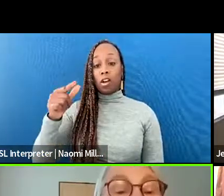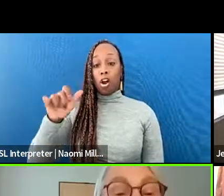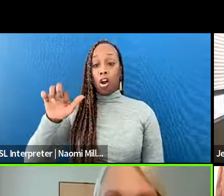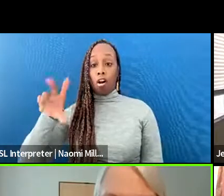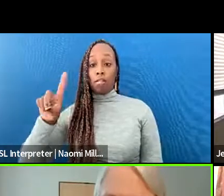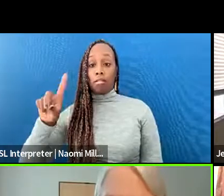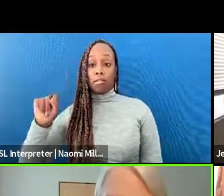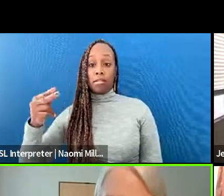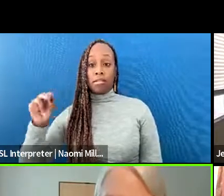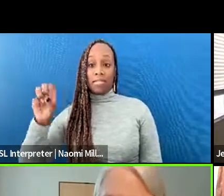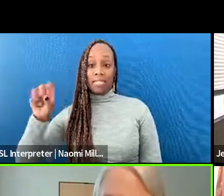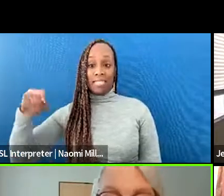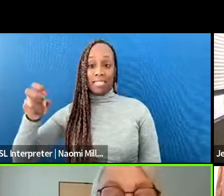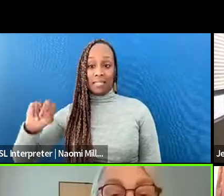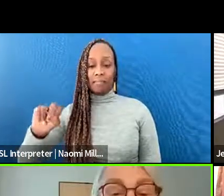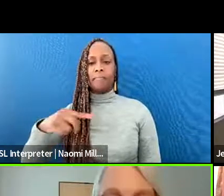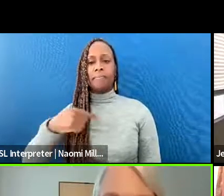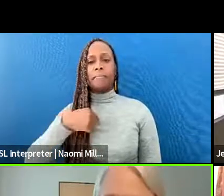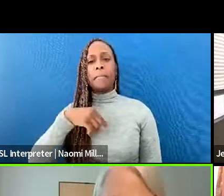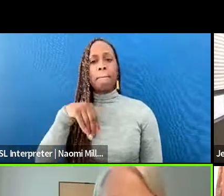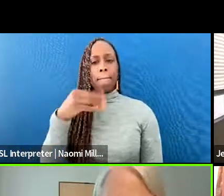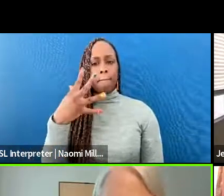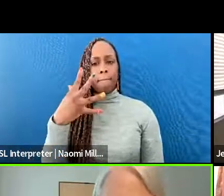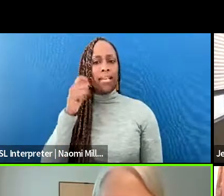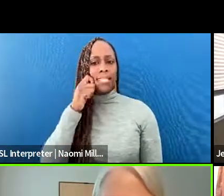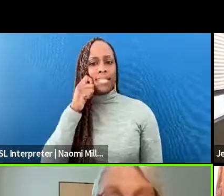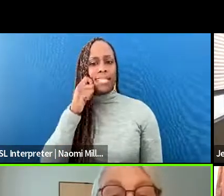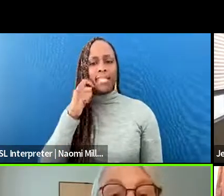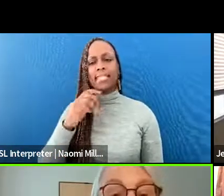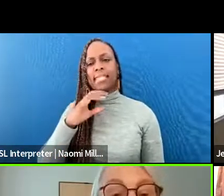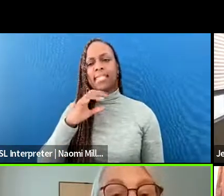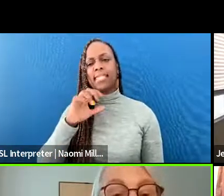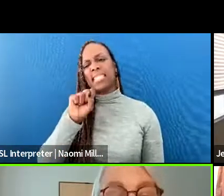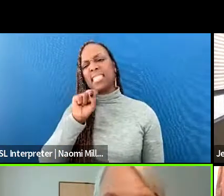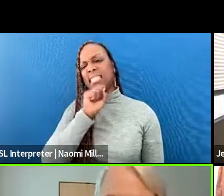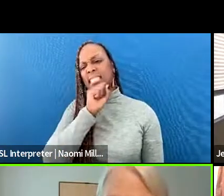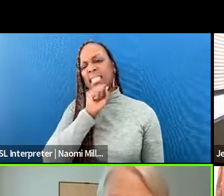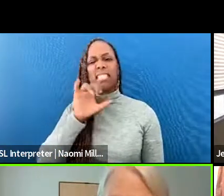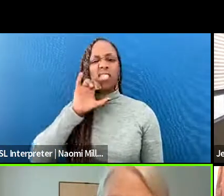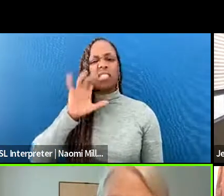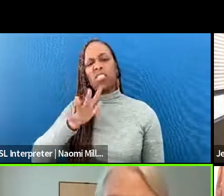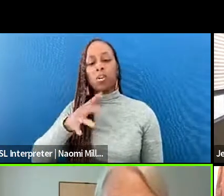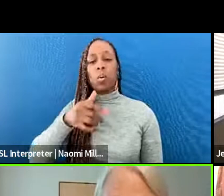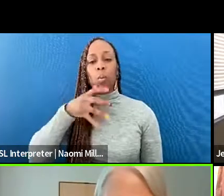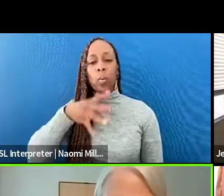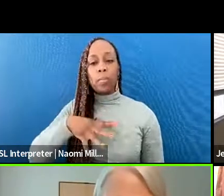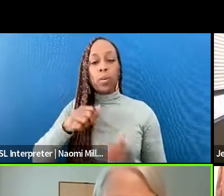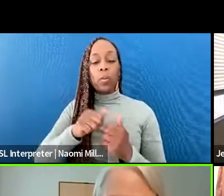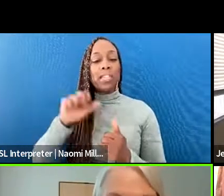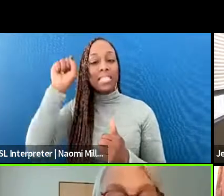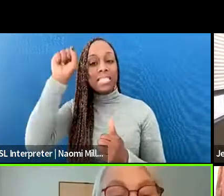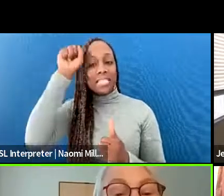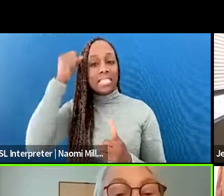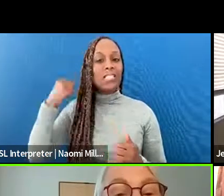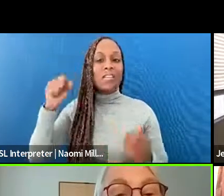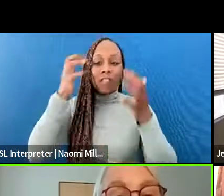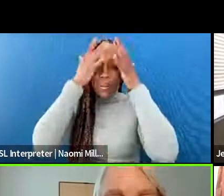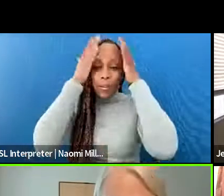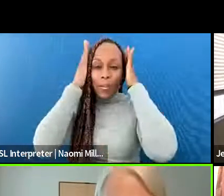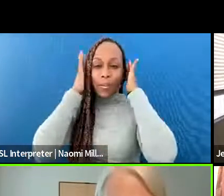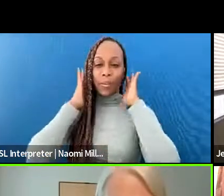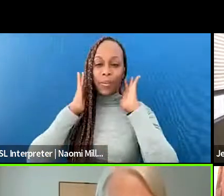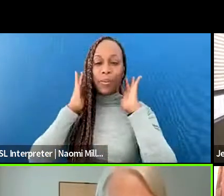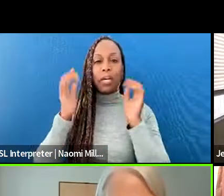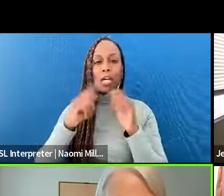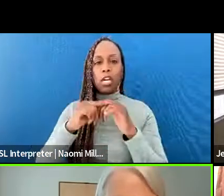a pale-skinned, seniorish woman with silver chin-length hair and a dark